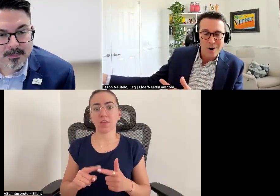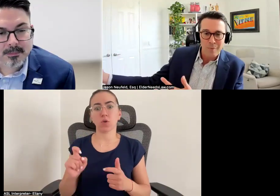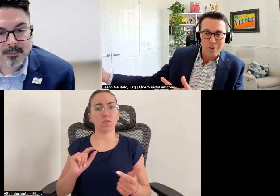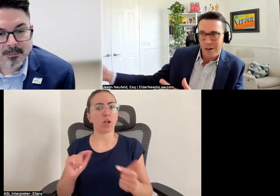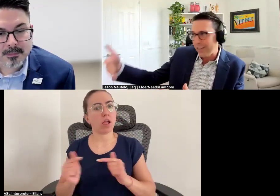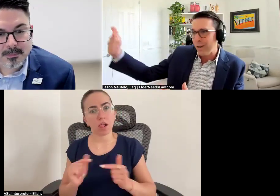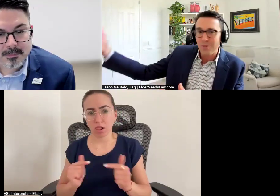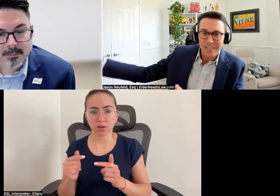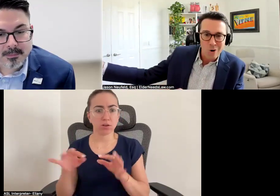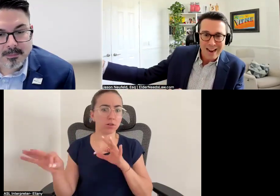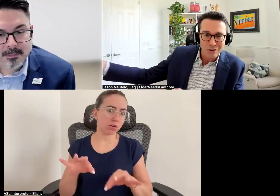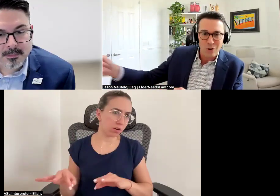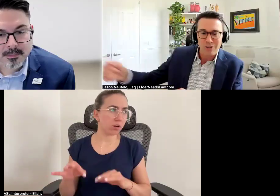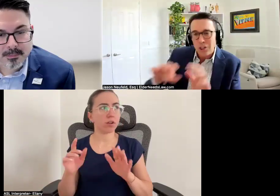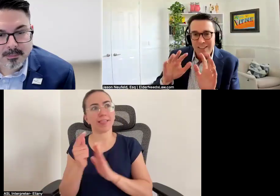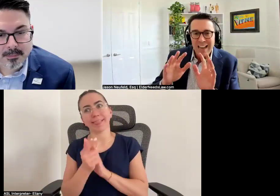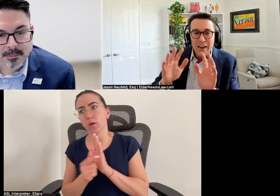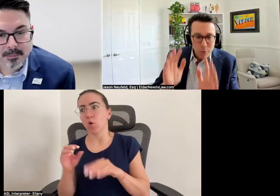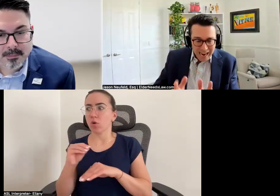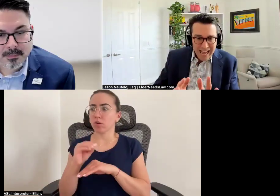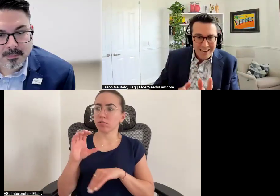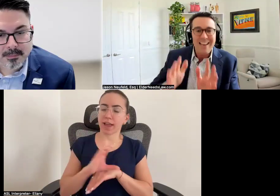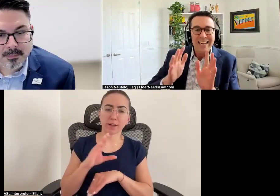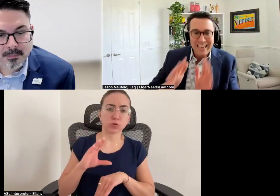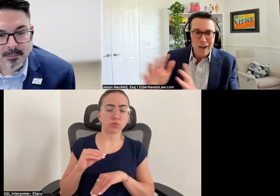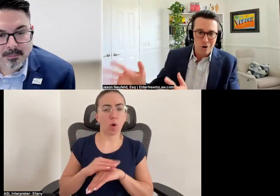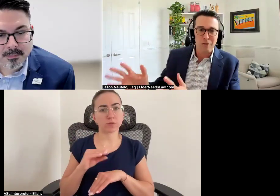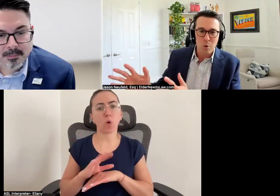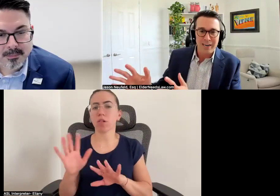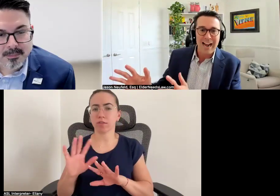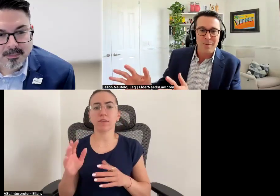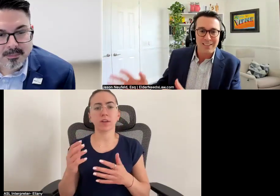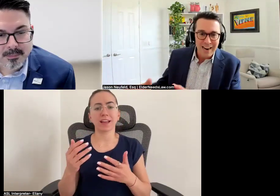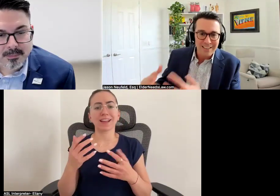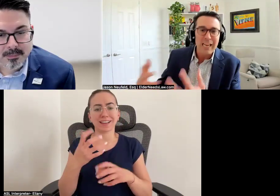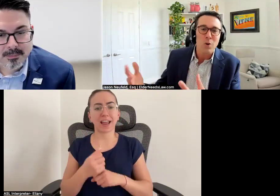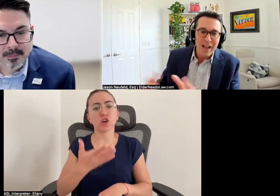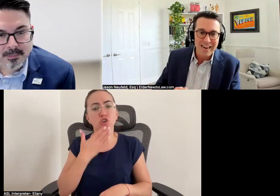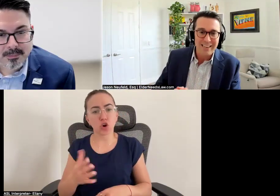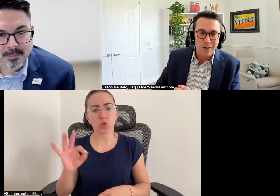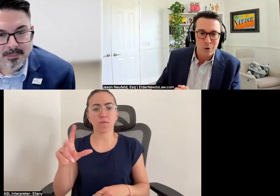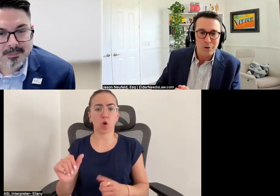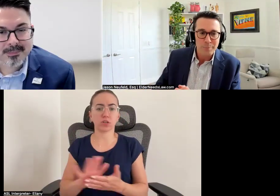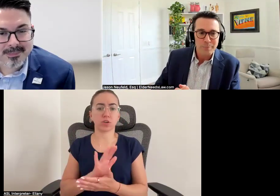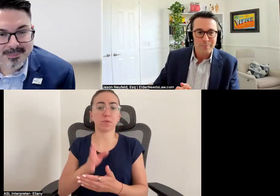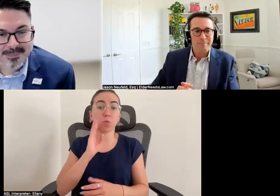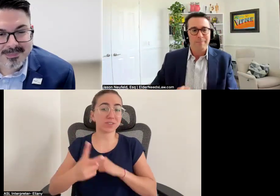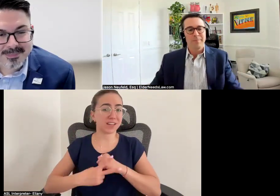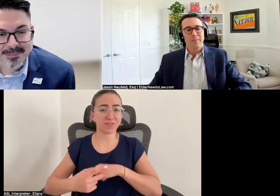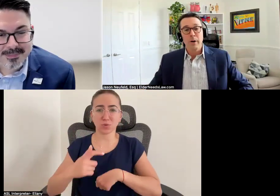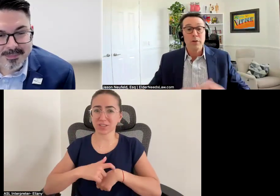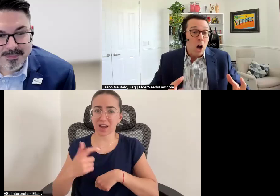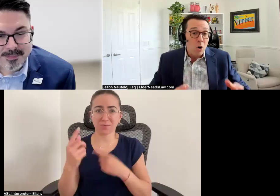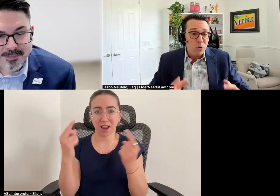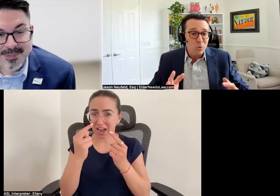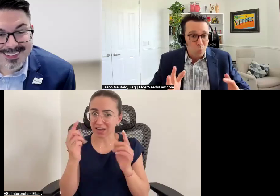this letter from another and dealing with legal counsel. It's like, just if you can get good Florida documents, it's going to save you a headache down the road.